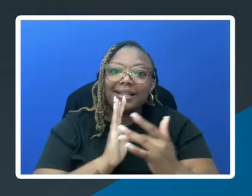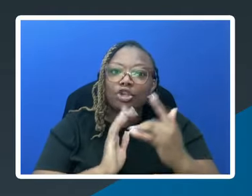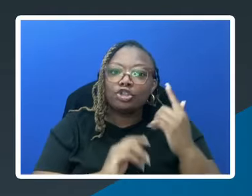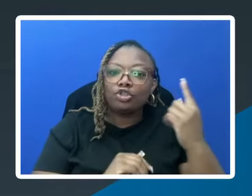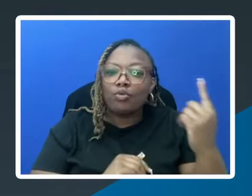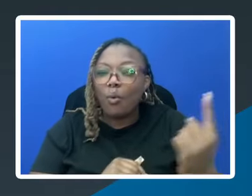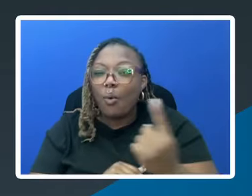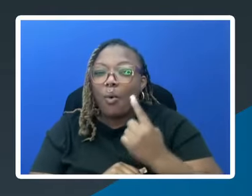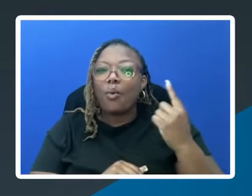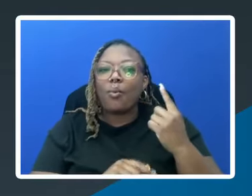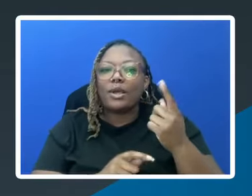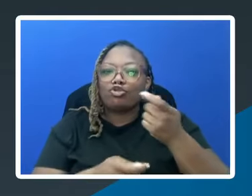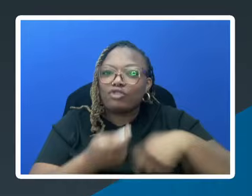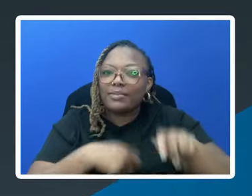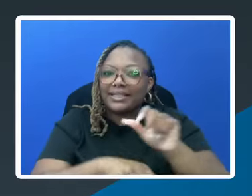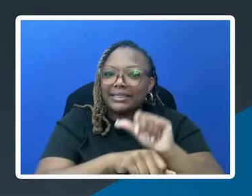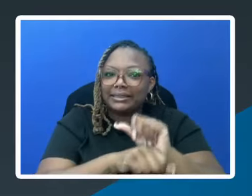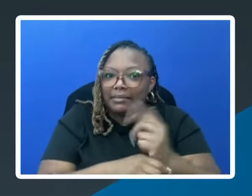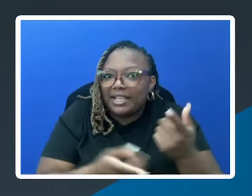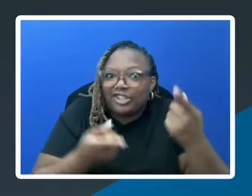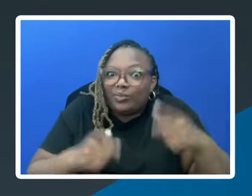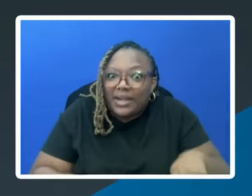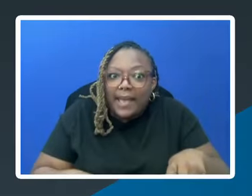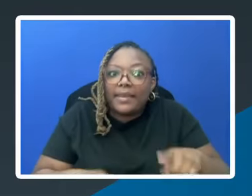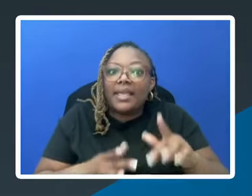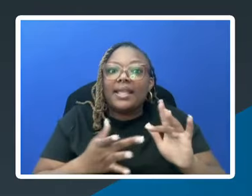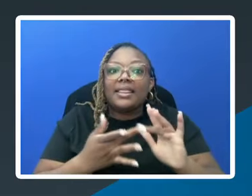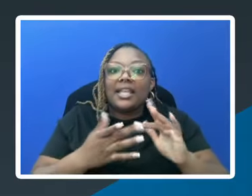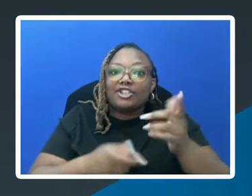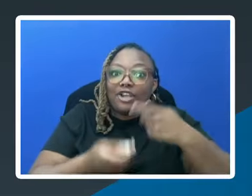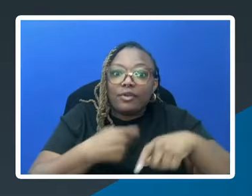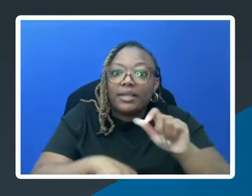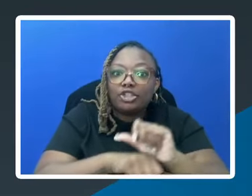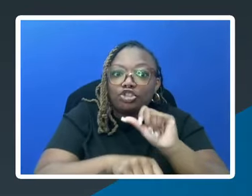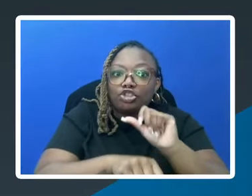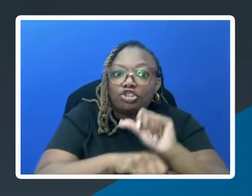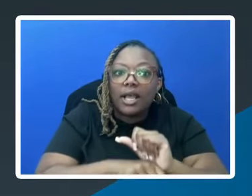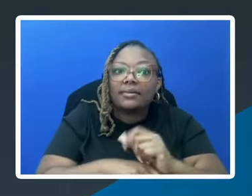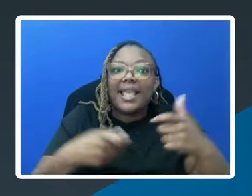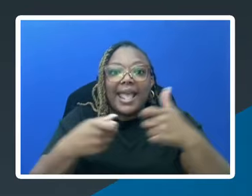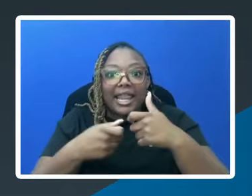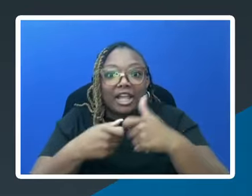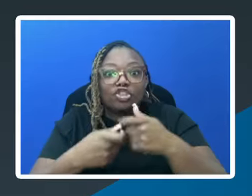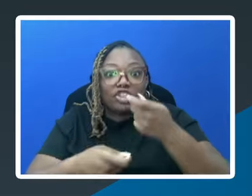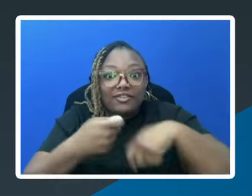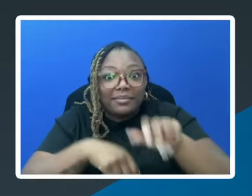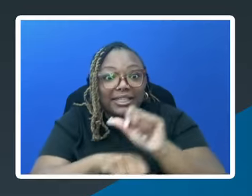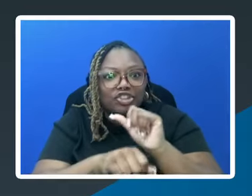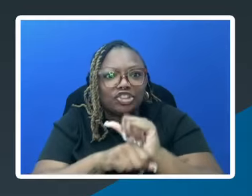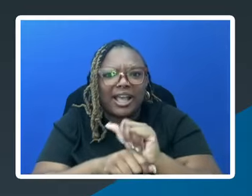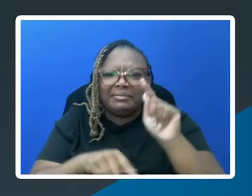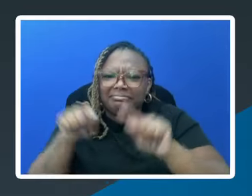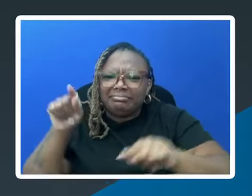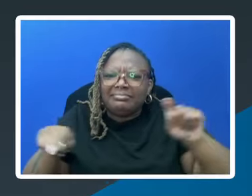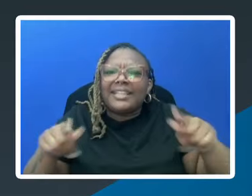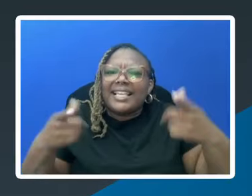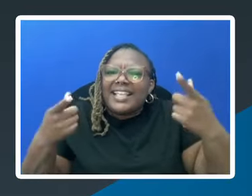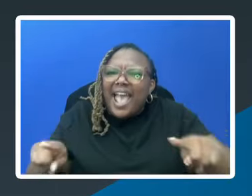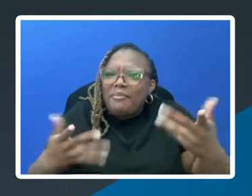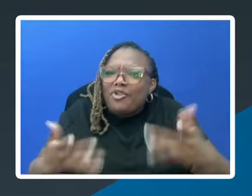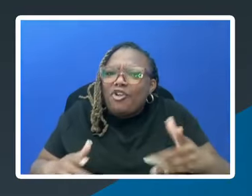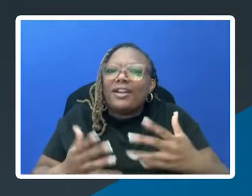replaces jobs. It is just what happens. The internet replaced jobs, right? Electricity replaced jobs, right? Lots of technology, any